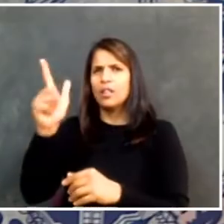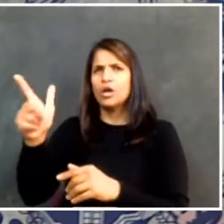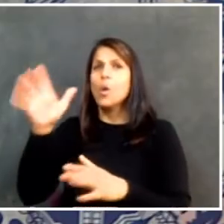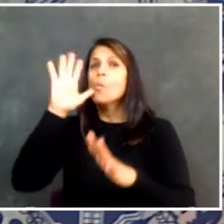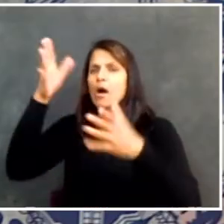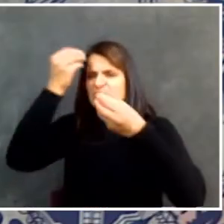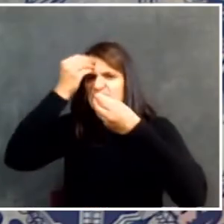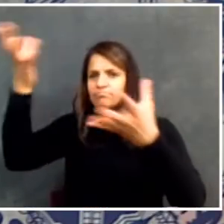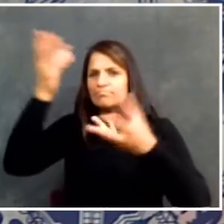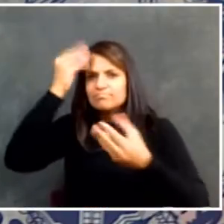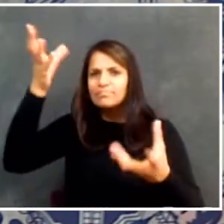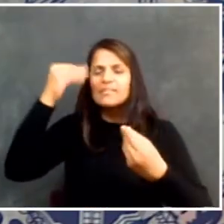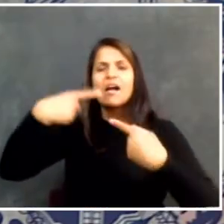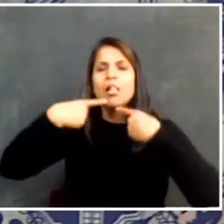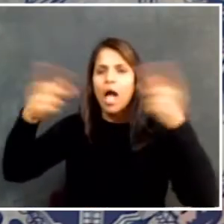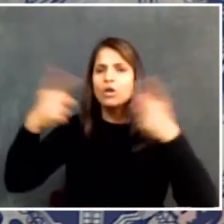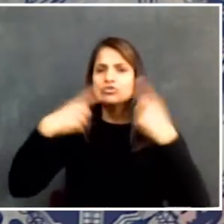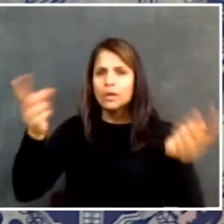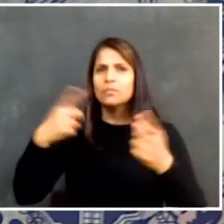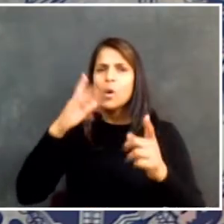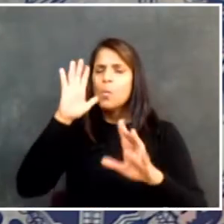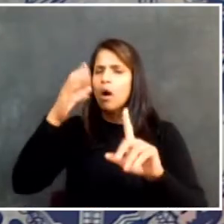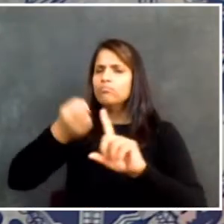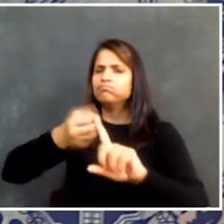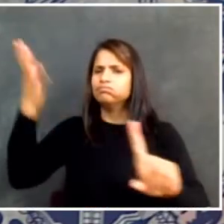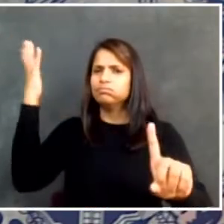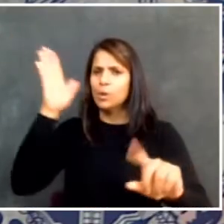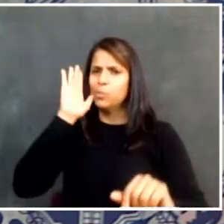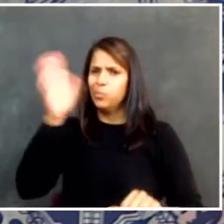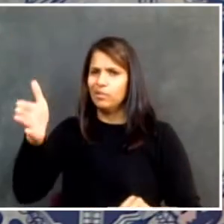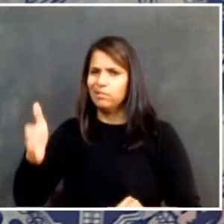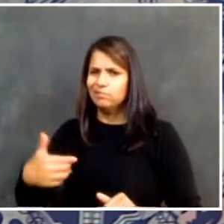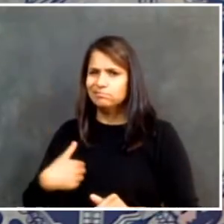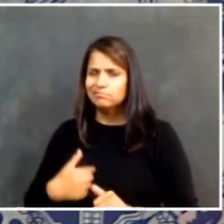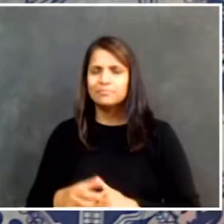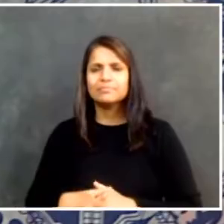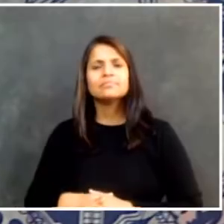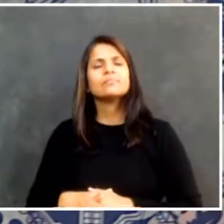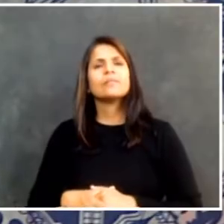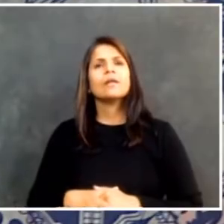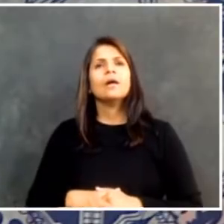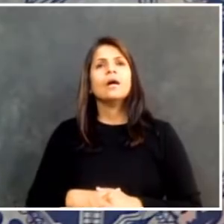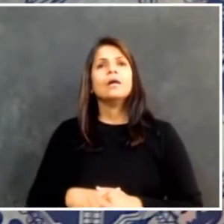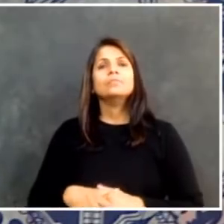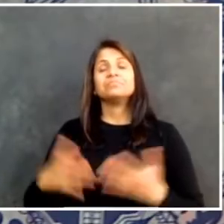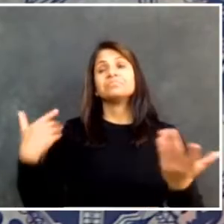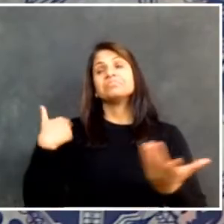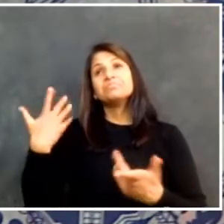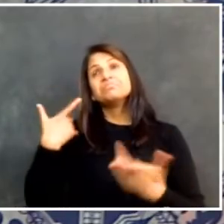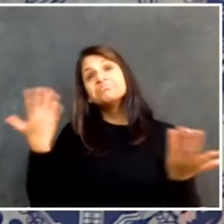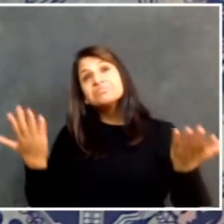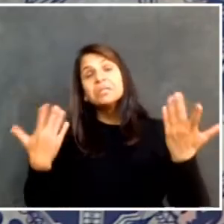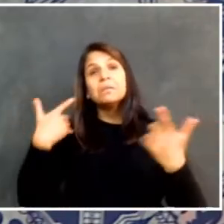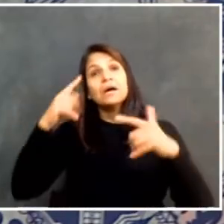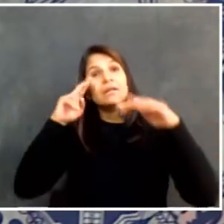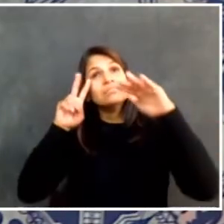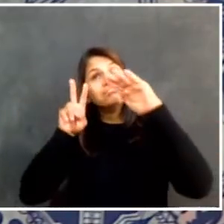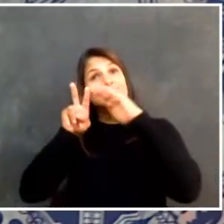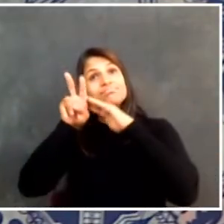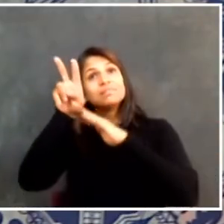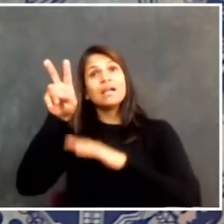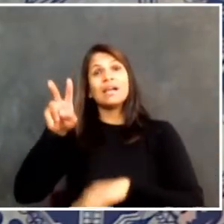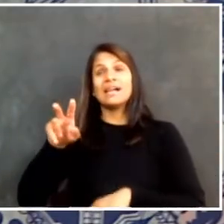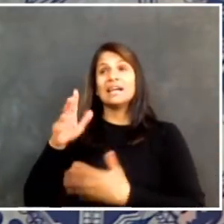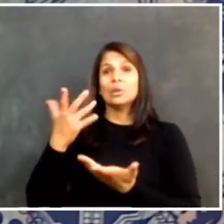100% in the category between $5 billion and $10 billion. And again, I'll provide more detailed information very shortly.